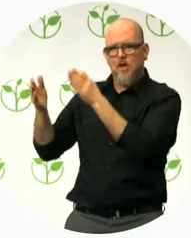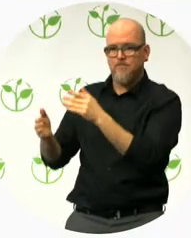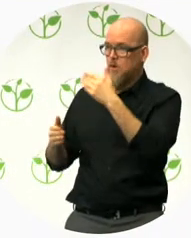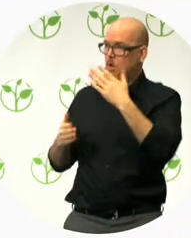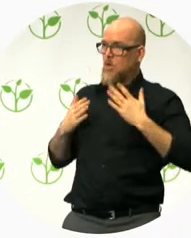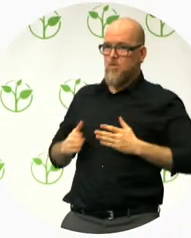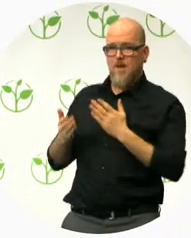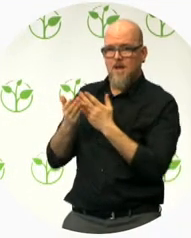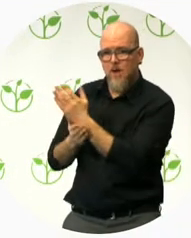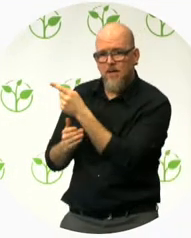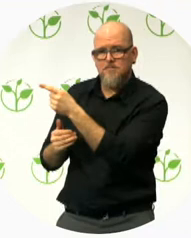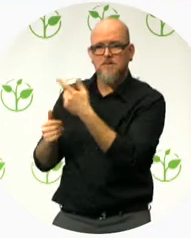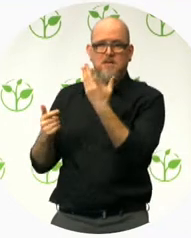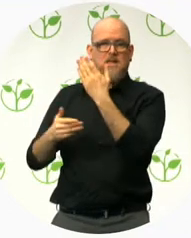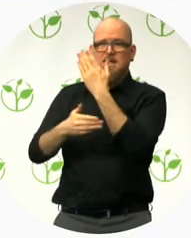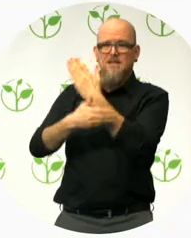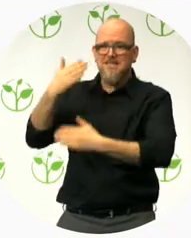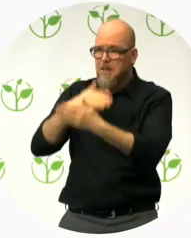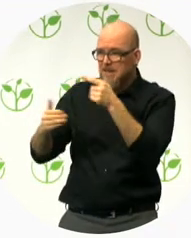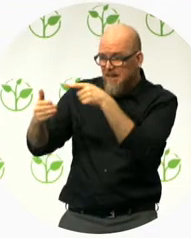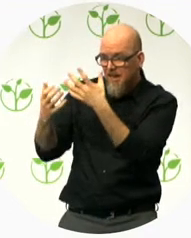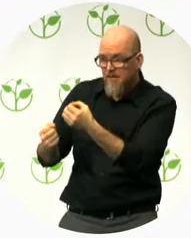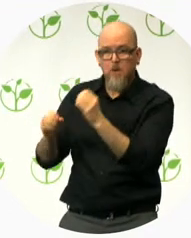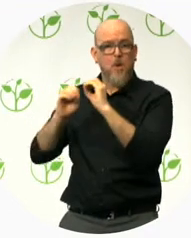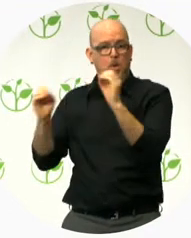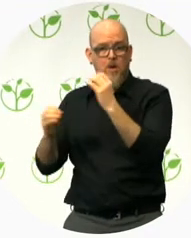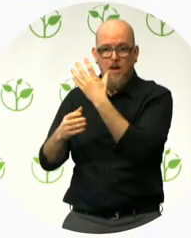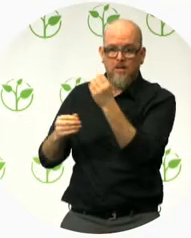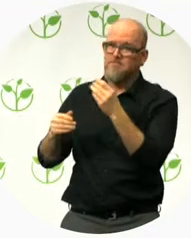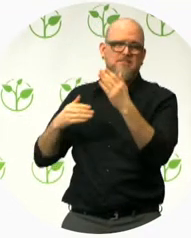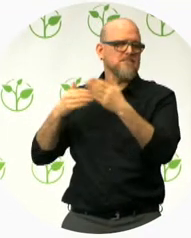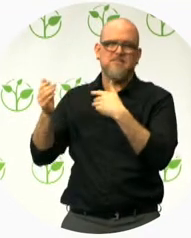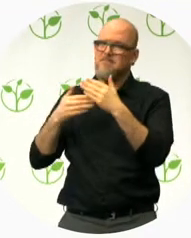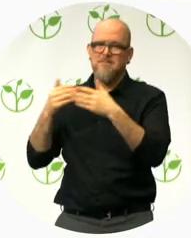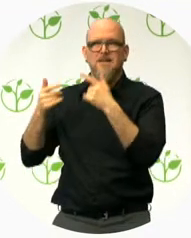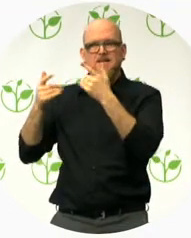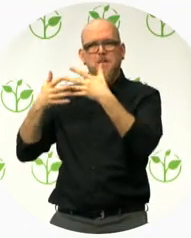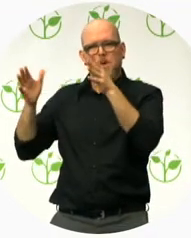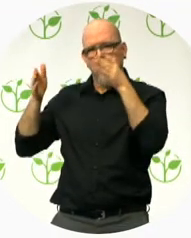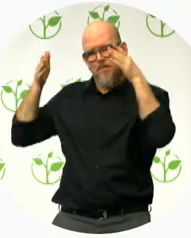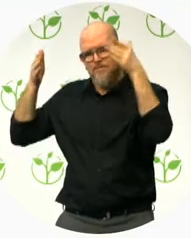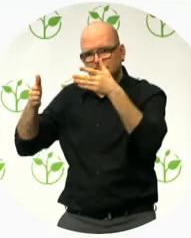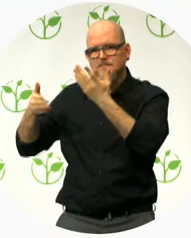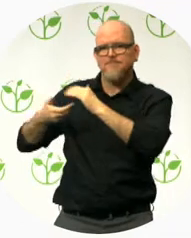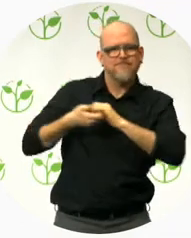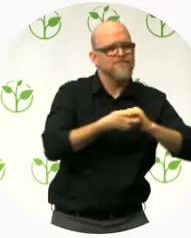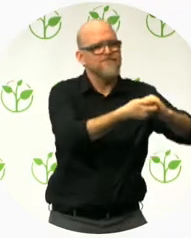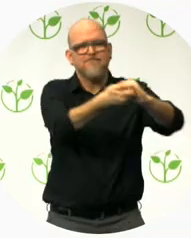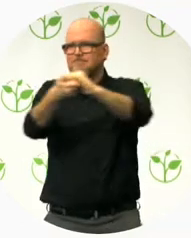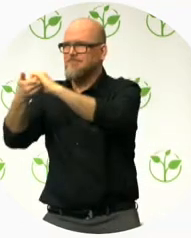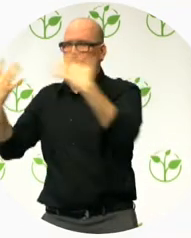in general community, because we're talking more and more about mainstreaming and less